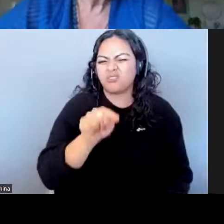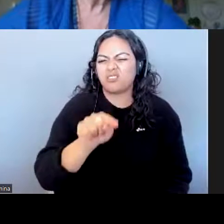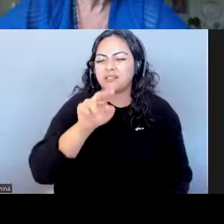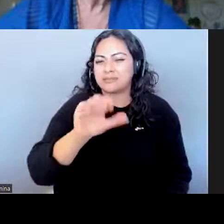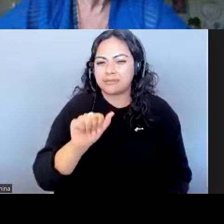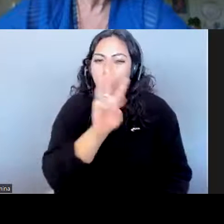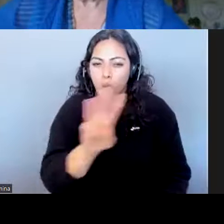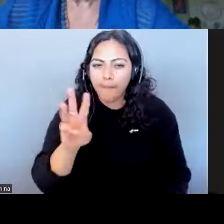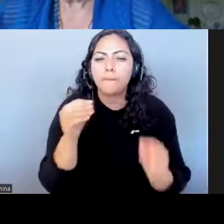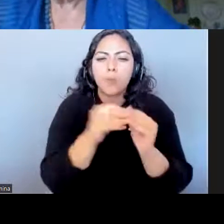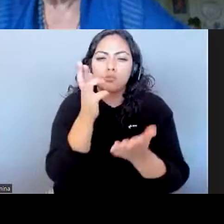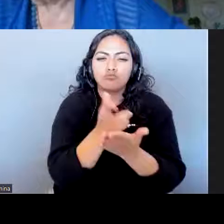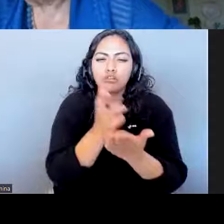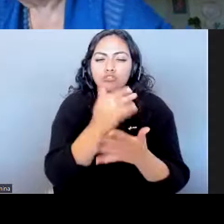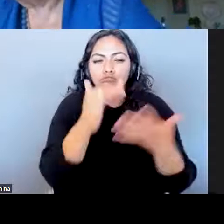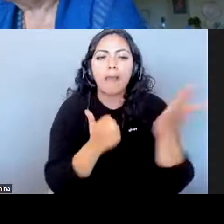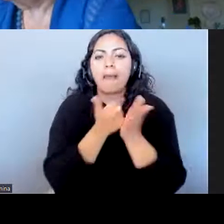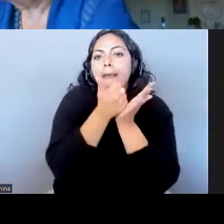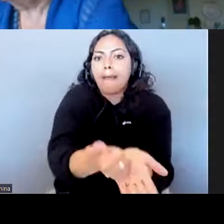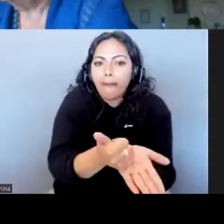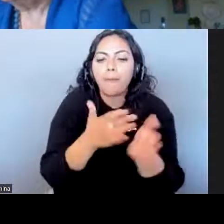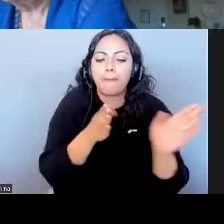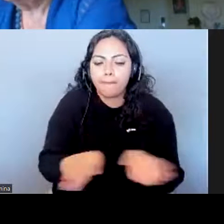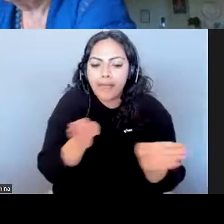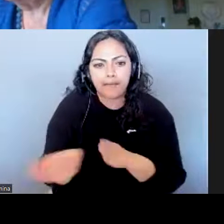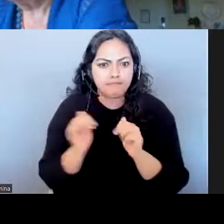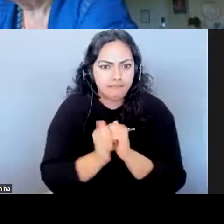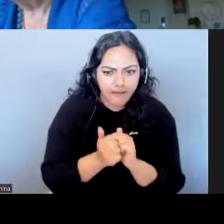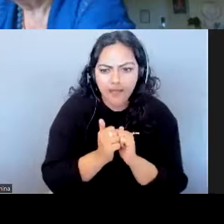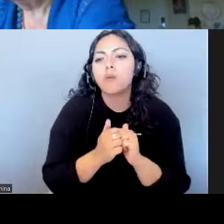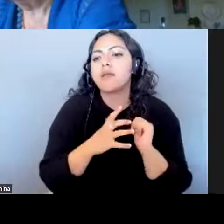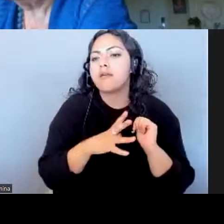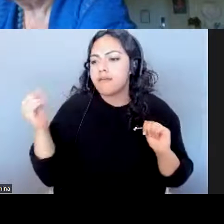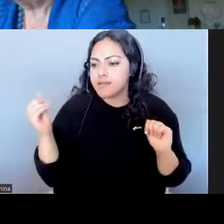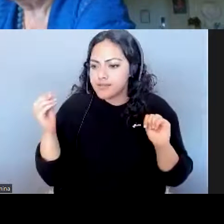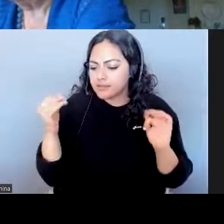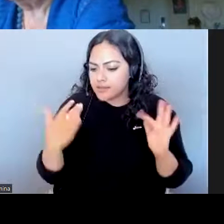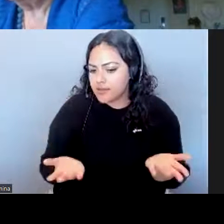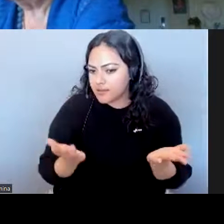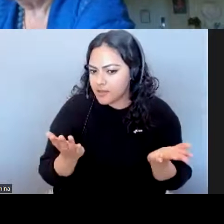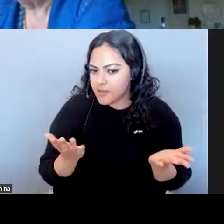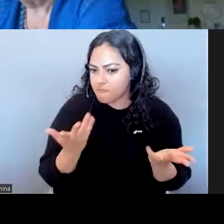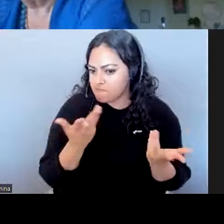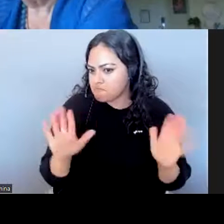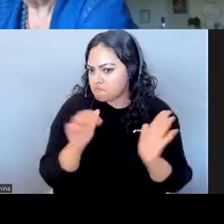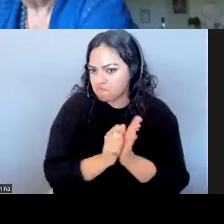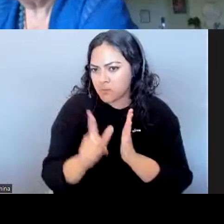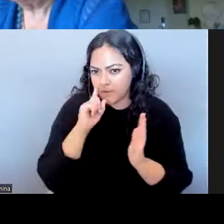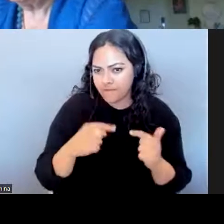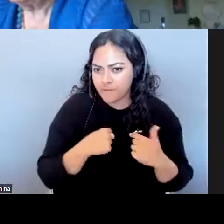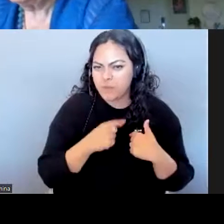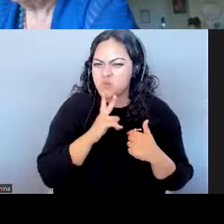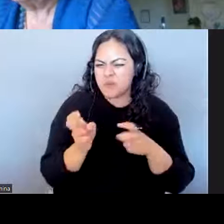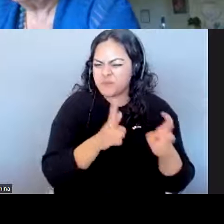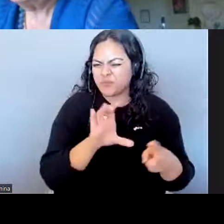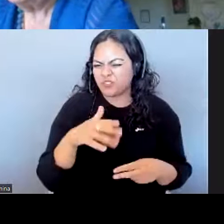for resources to help you plan intergenerational activities. And yeah, that's everything for me. I'll put